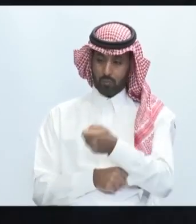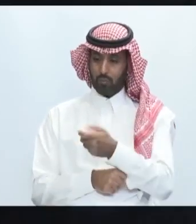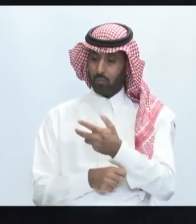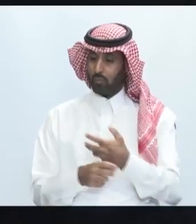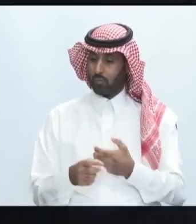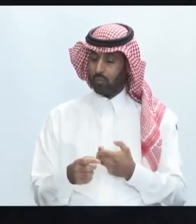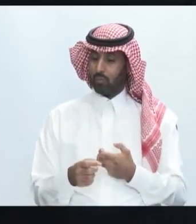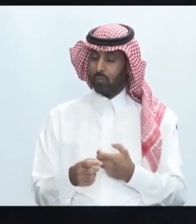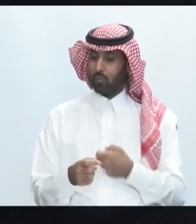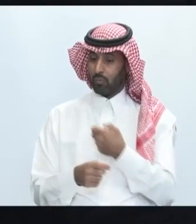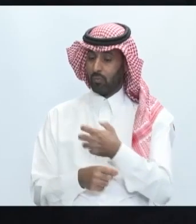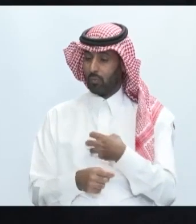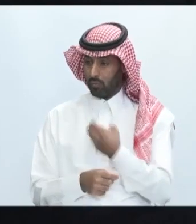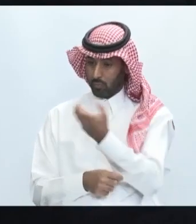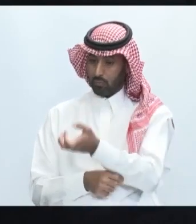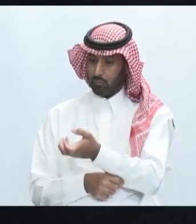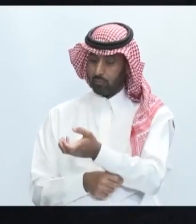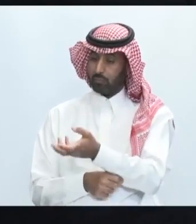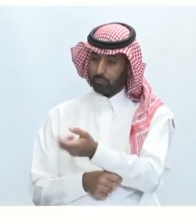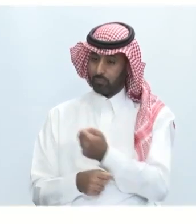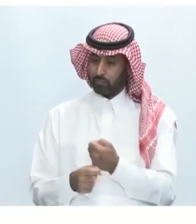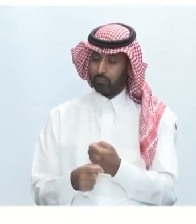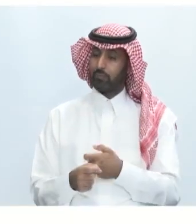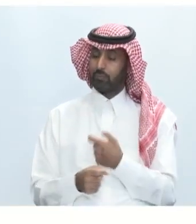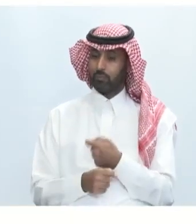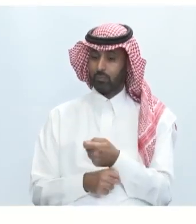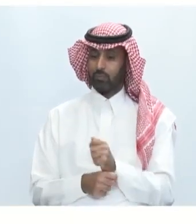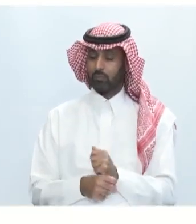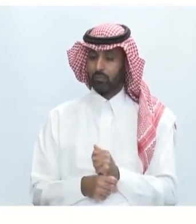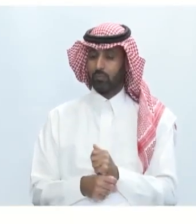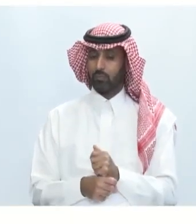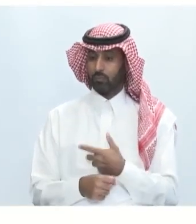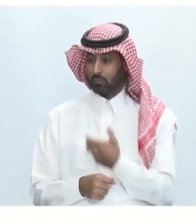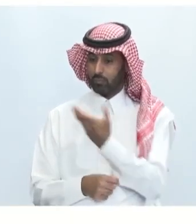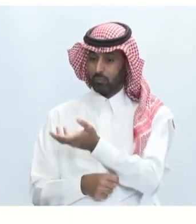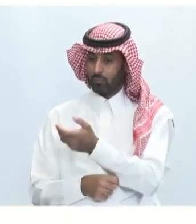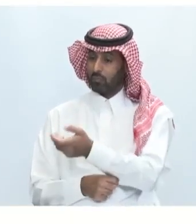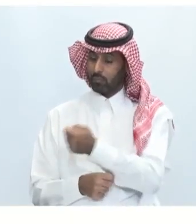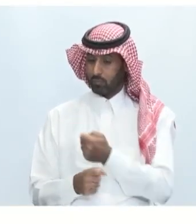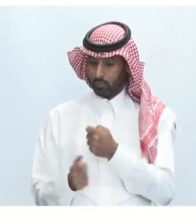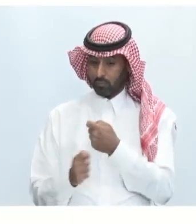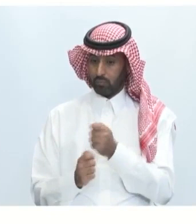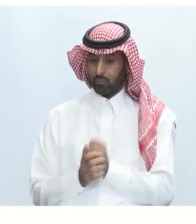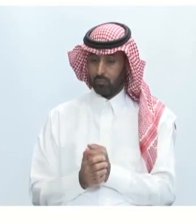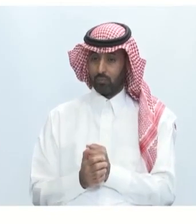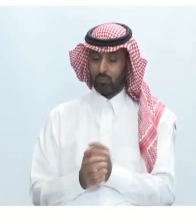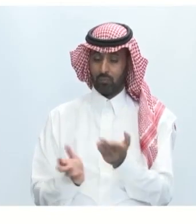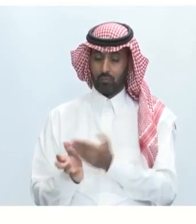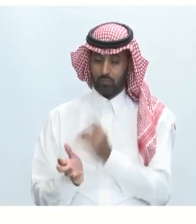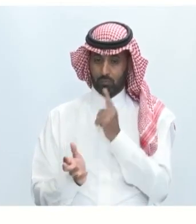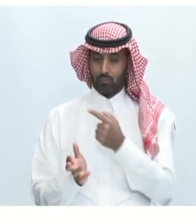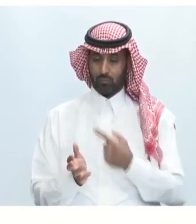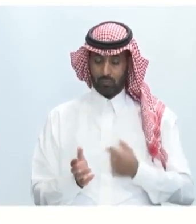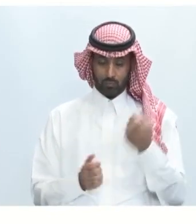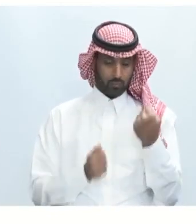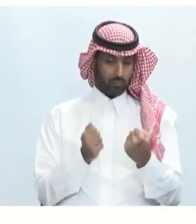sell? His car. So the car here in this sentence is the direct object. From the name itself,